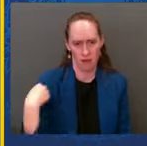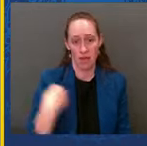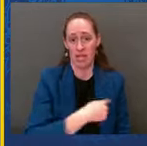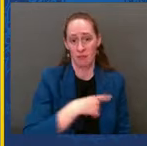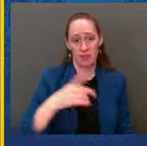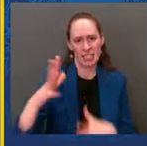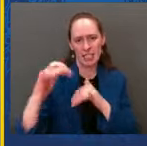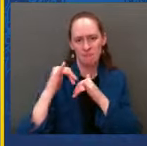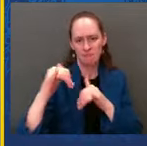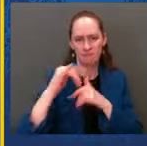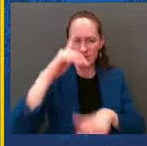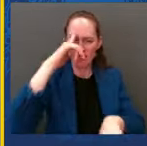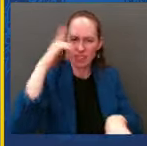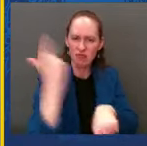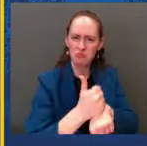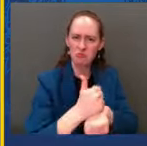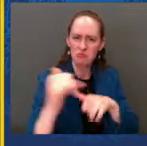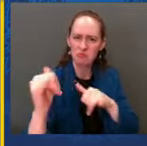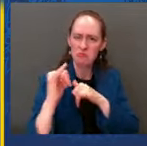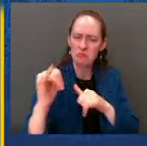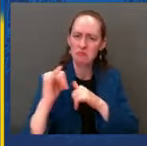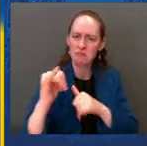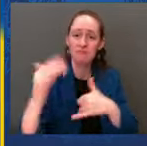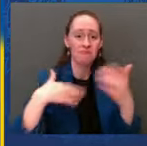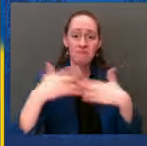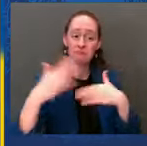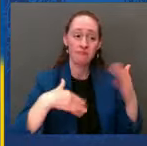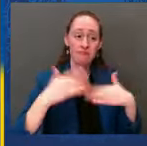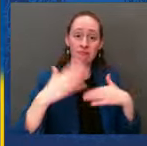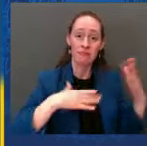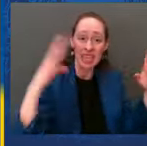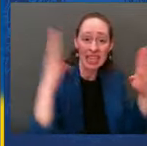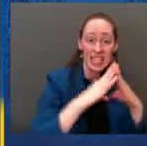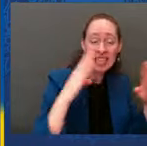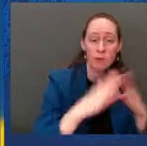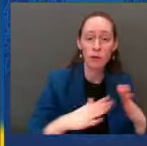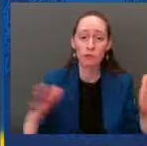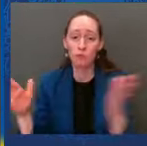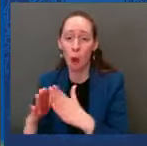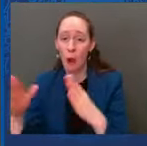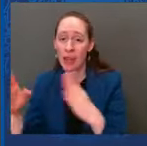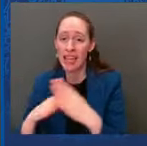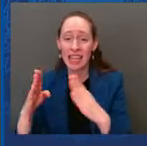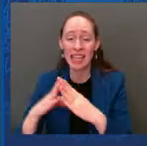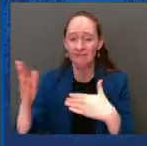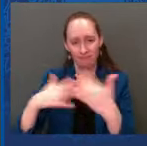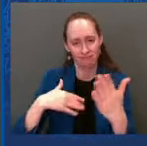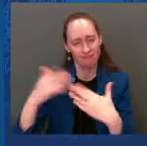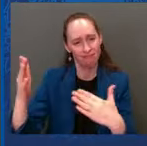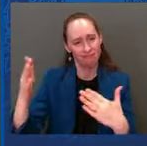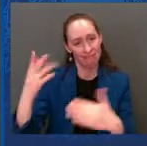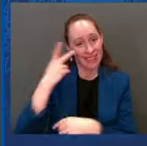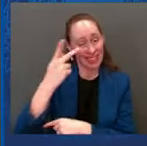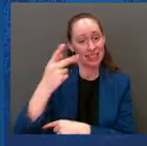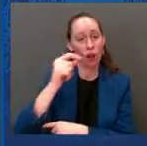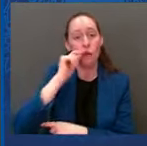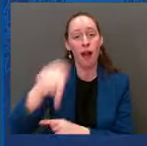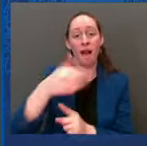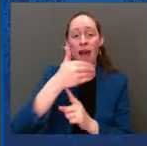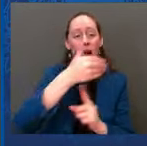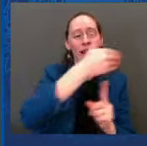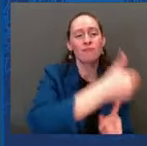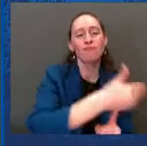Ukrainian flags fly from American homes. Over the past year, Democrats and Republicans in our United States